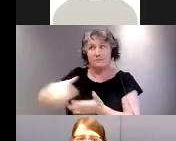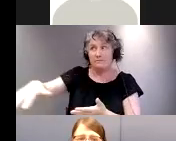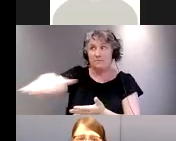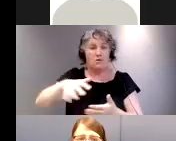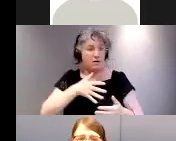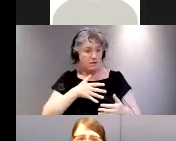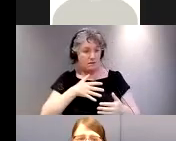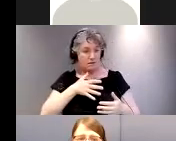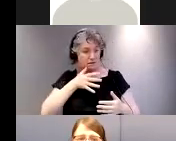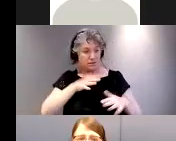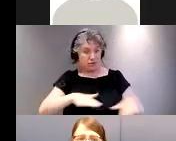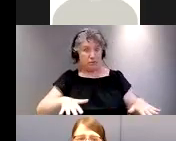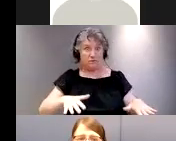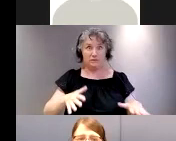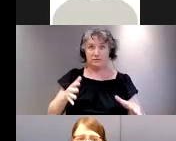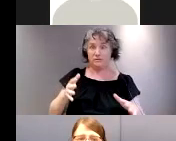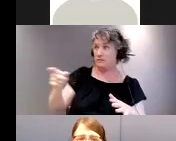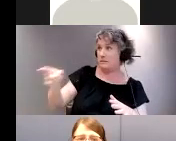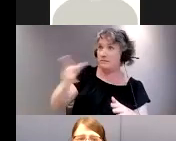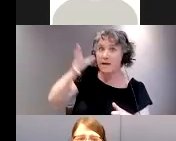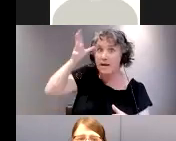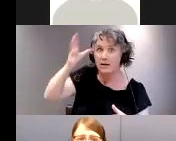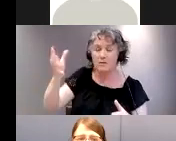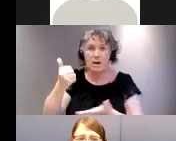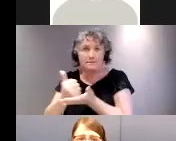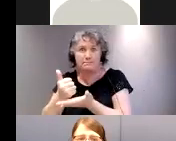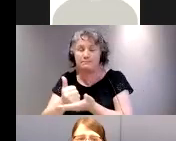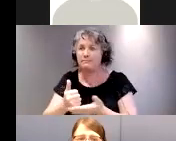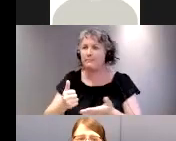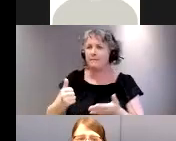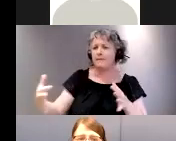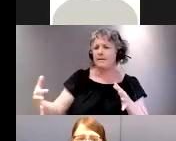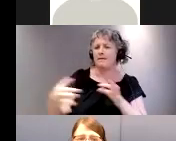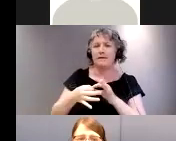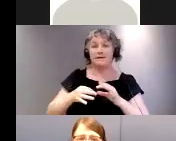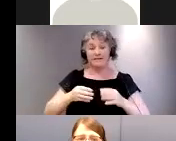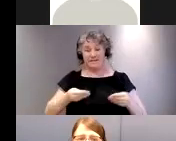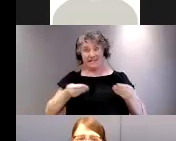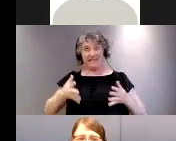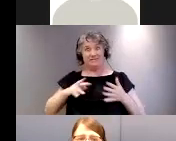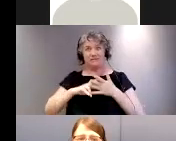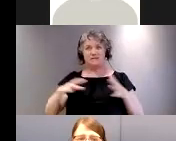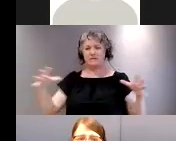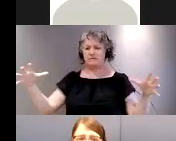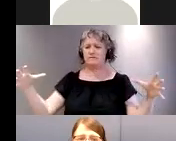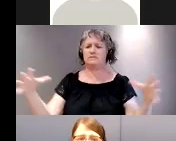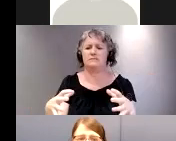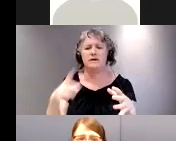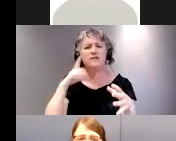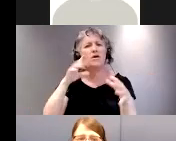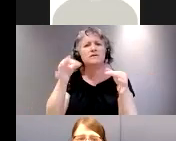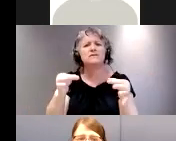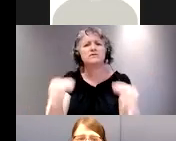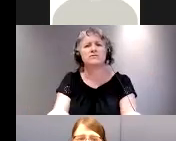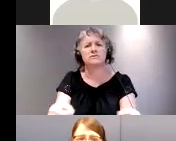child, there's that distance there that makes it harder. So elder mediation in a lot of ways is kind of bringing the family back together, at least to do decision making. Maybe not to